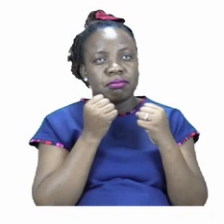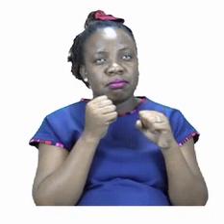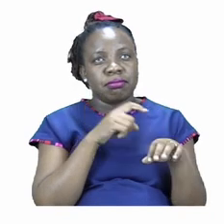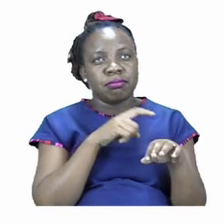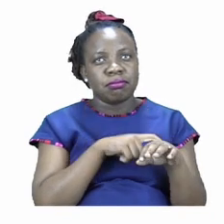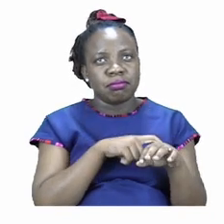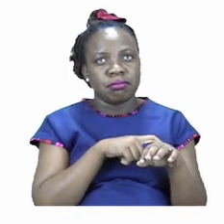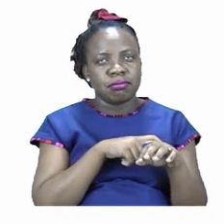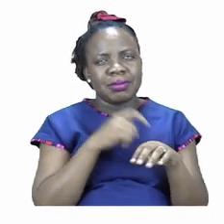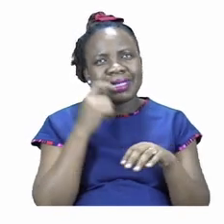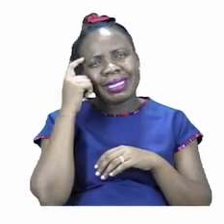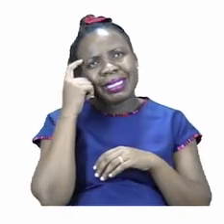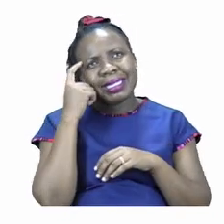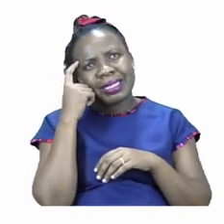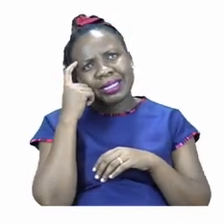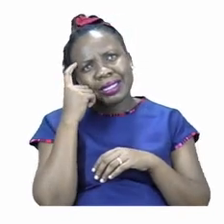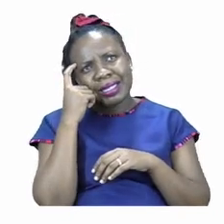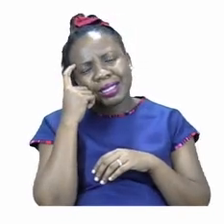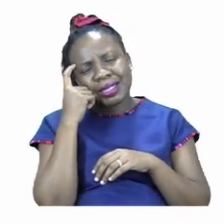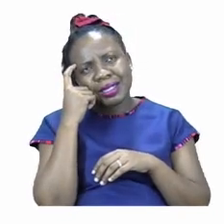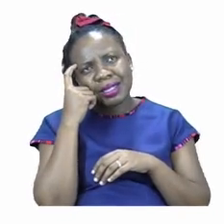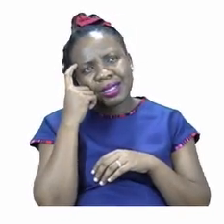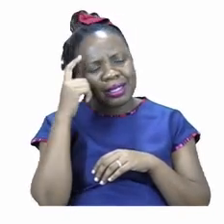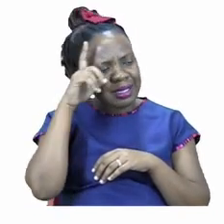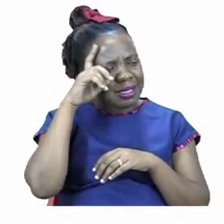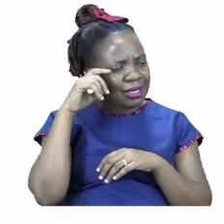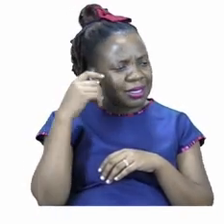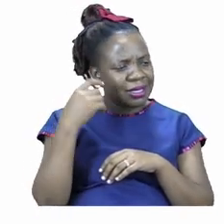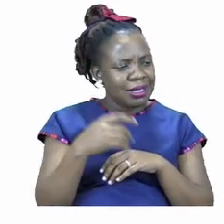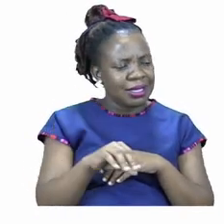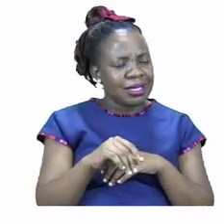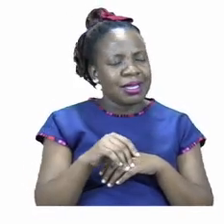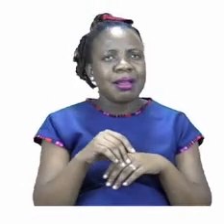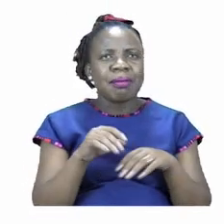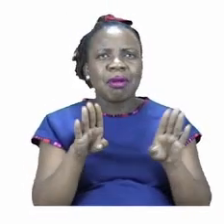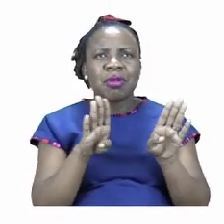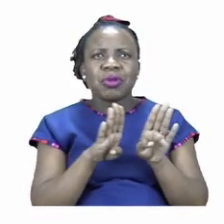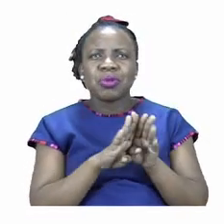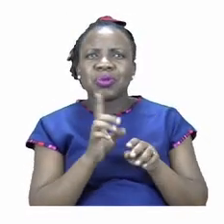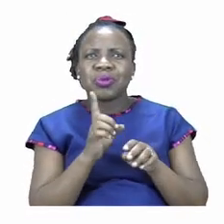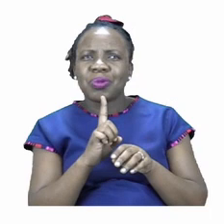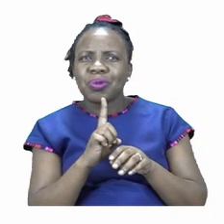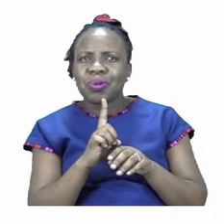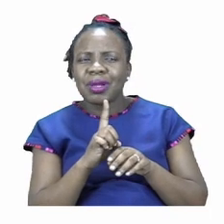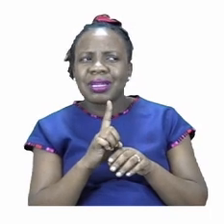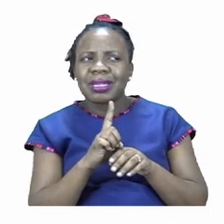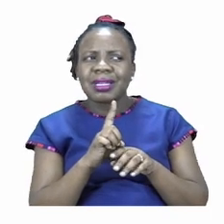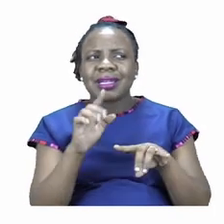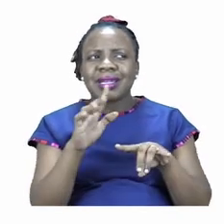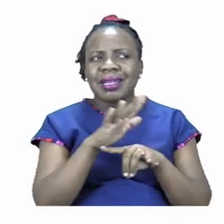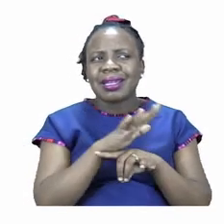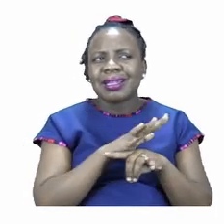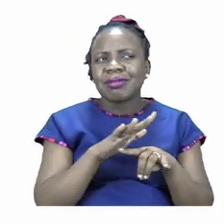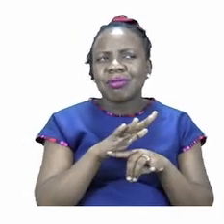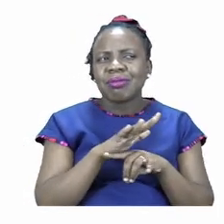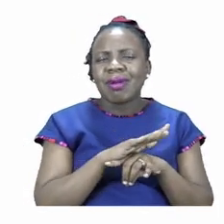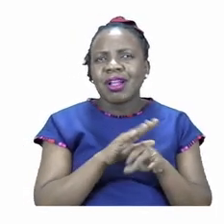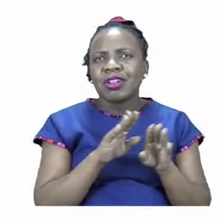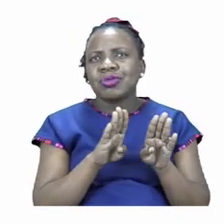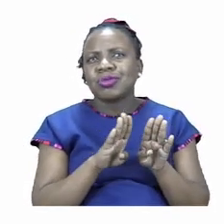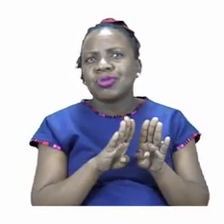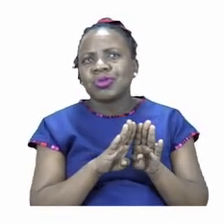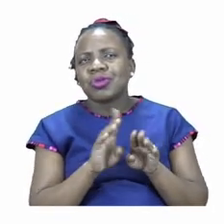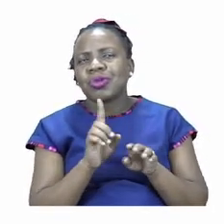about what you do in summer, what happens to the animals in summer, and what also happens to the